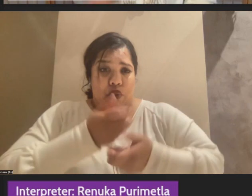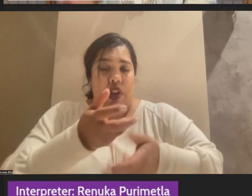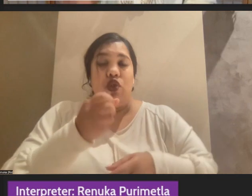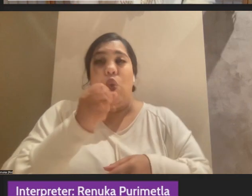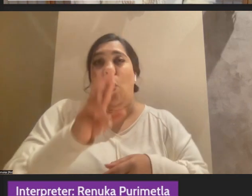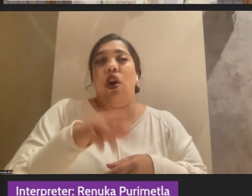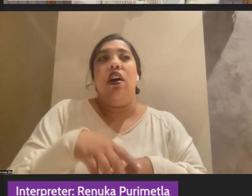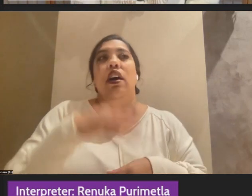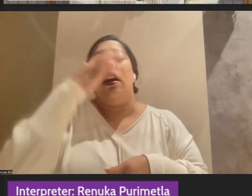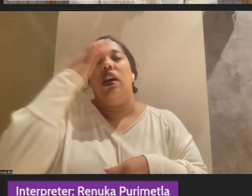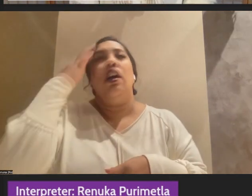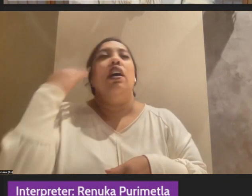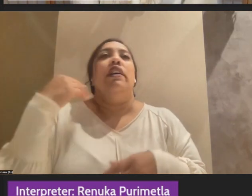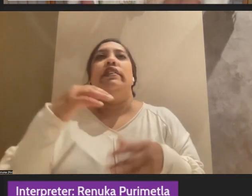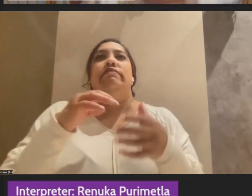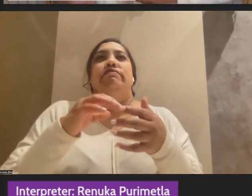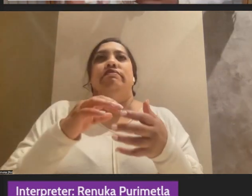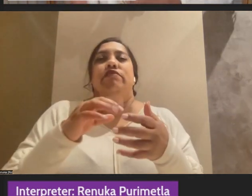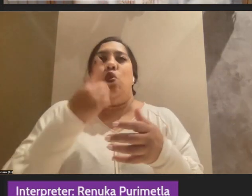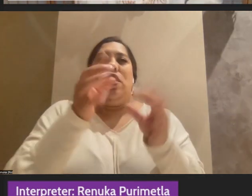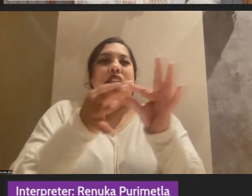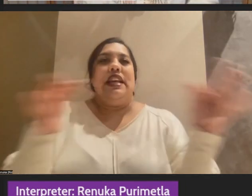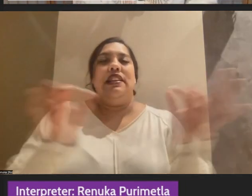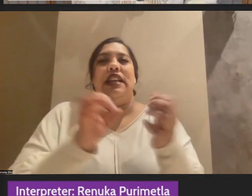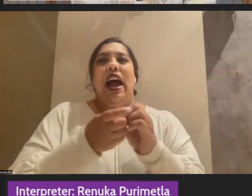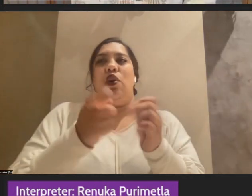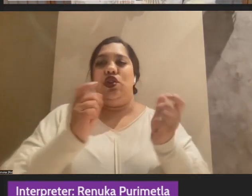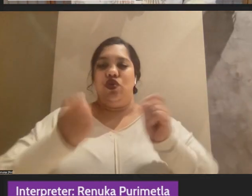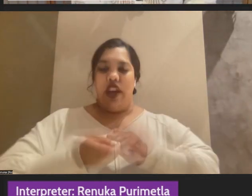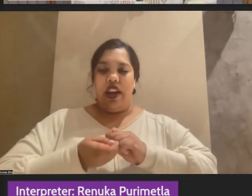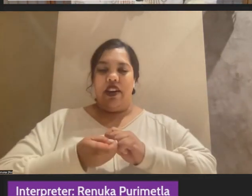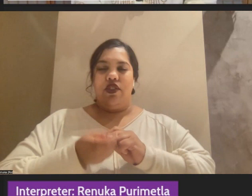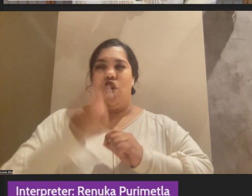changed? One sentence. It's like the catchphrase.